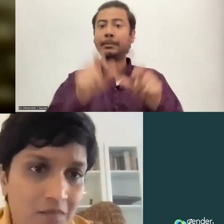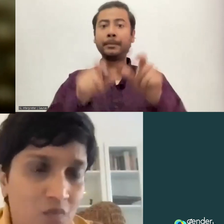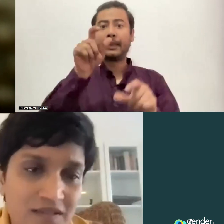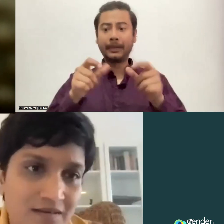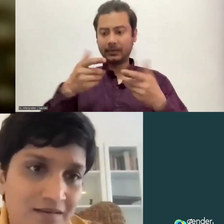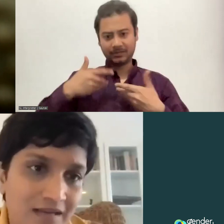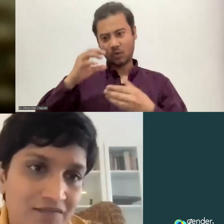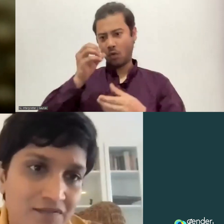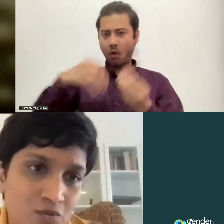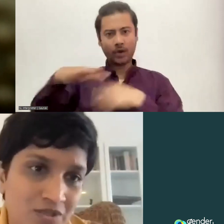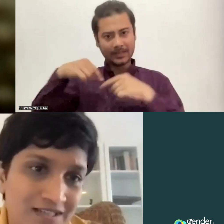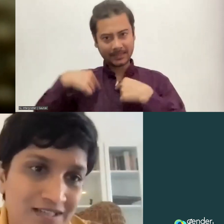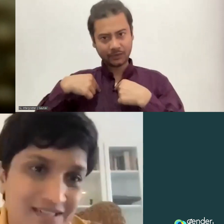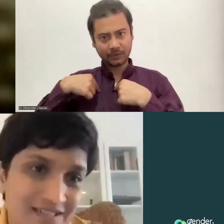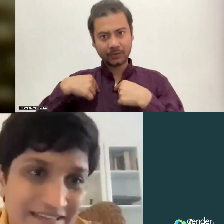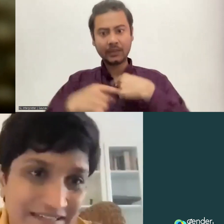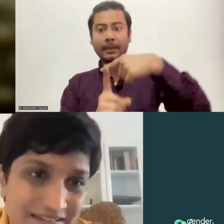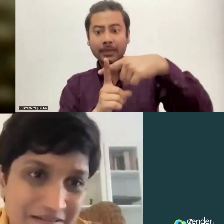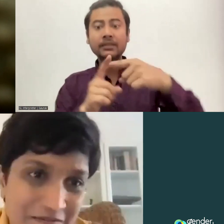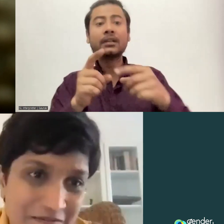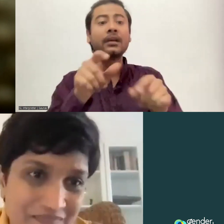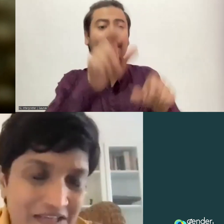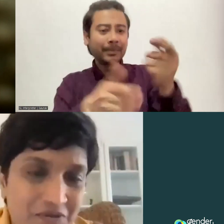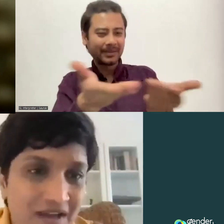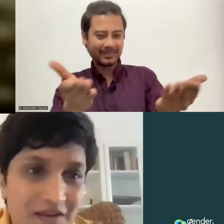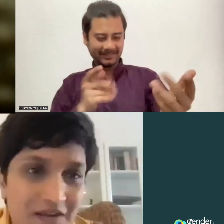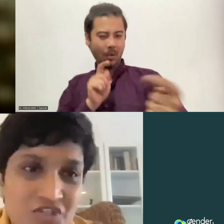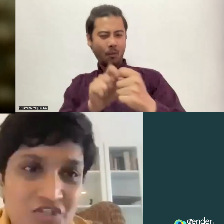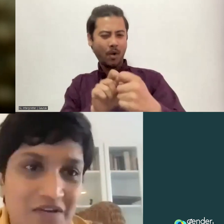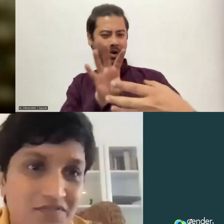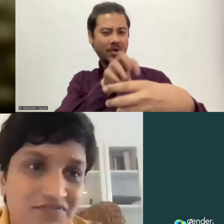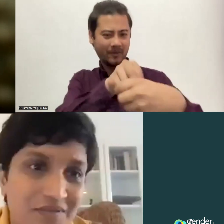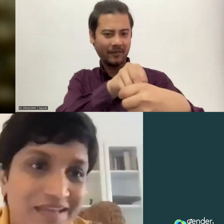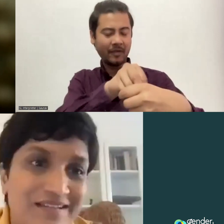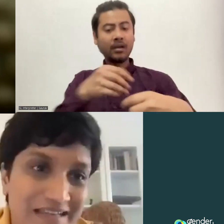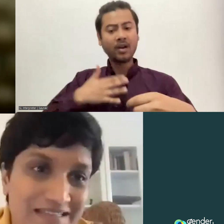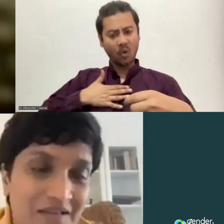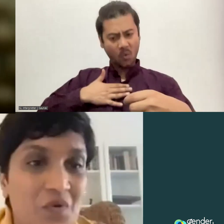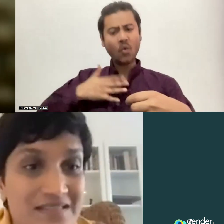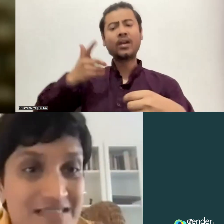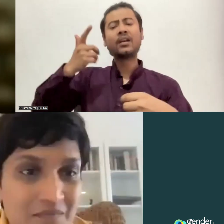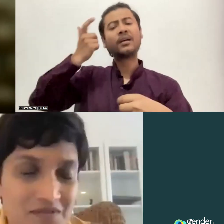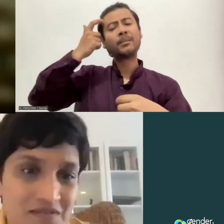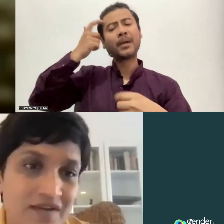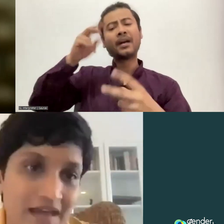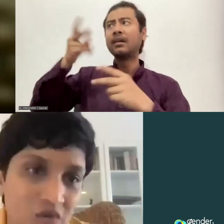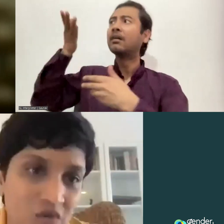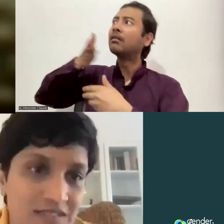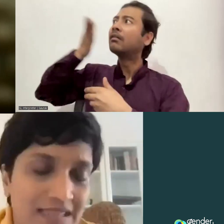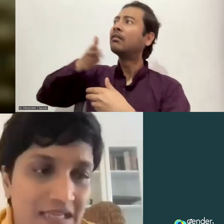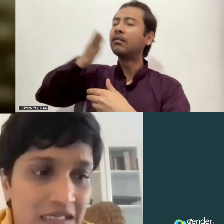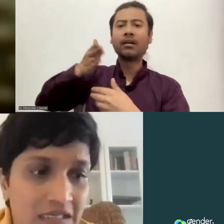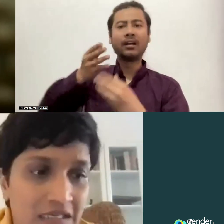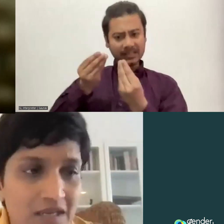we come with a certain level of social conditioning. And you cannot shake it off immediately. So then what is that process of hand-holding?